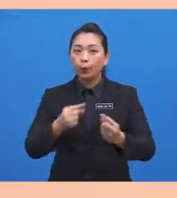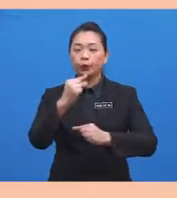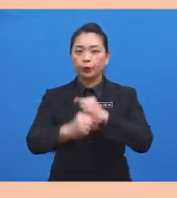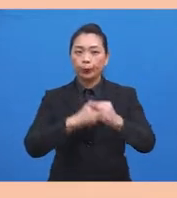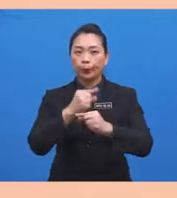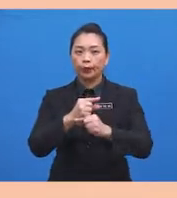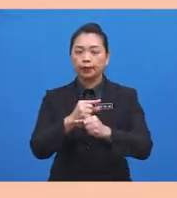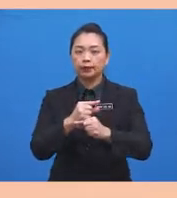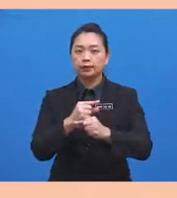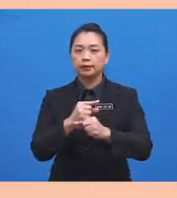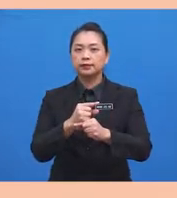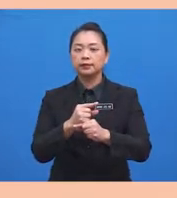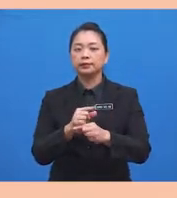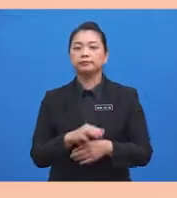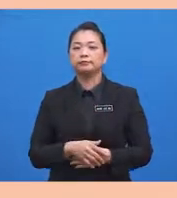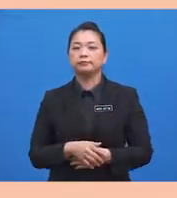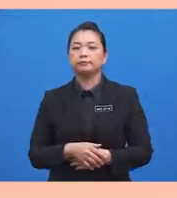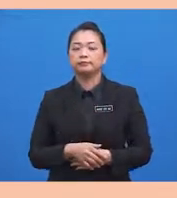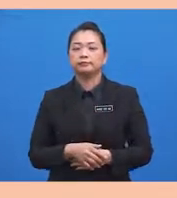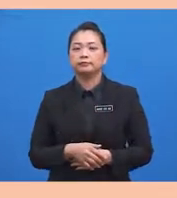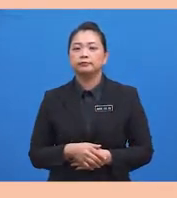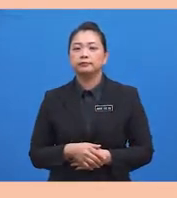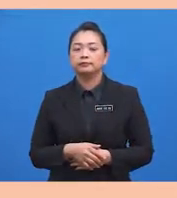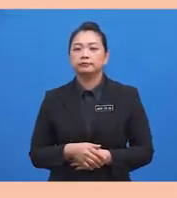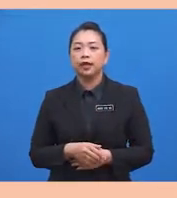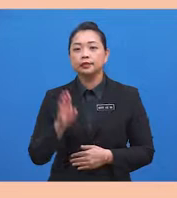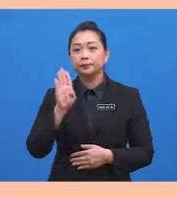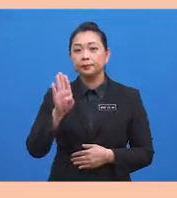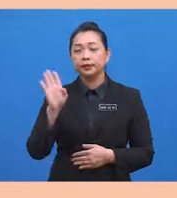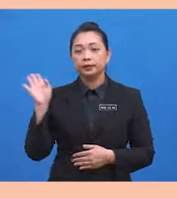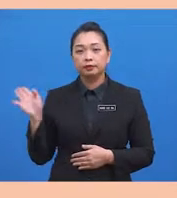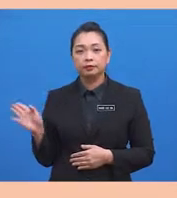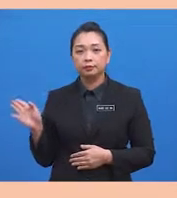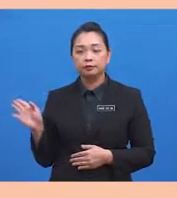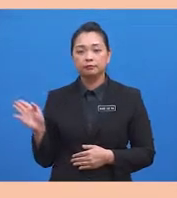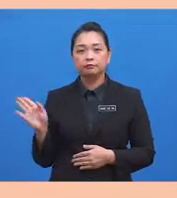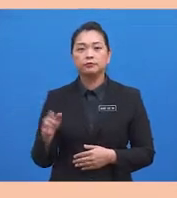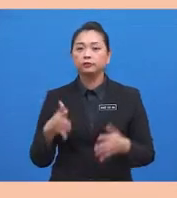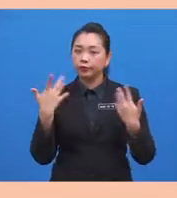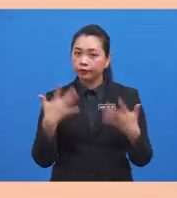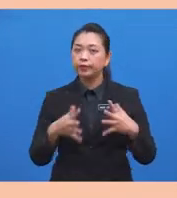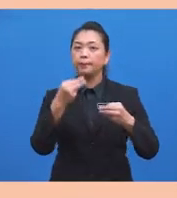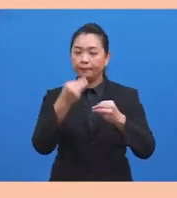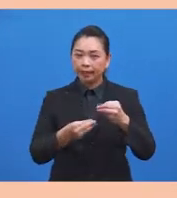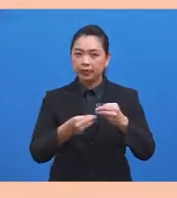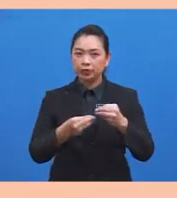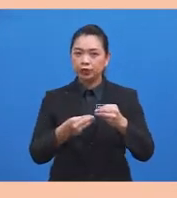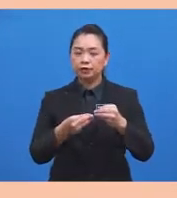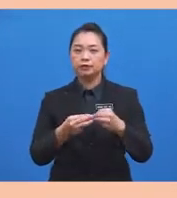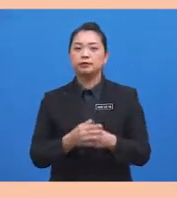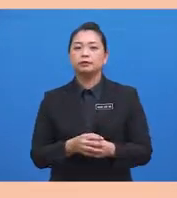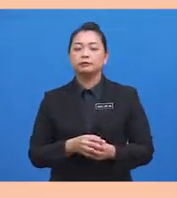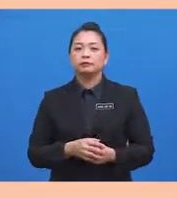And this is heading B. Hip-hop goes global. So we will match paragraph 5 with heading